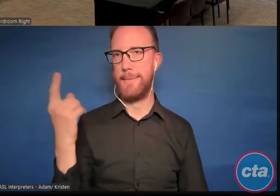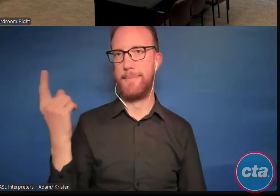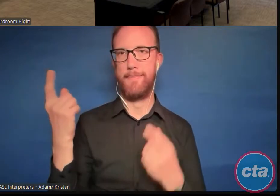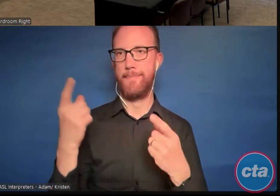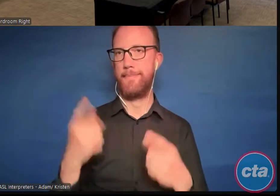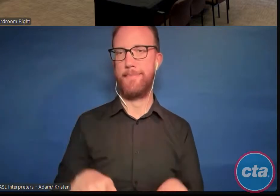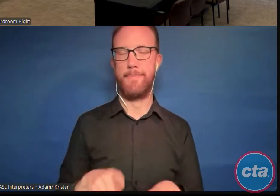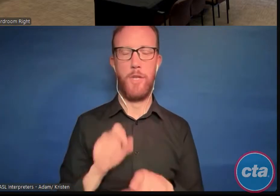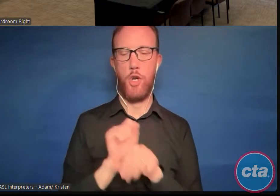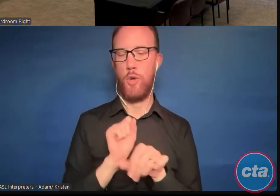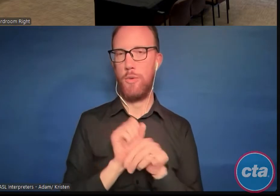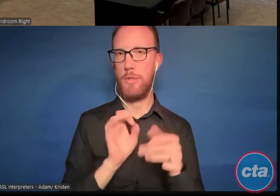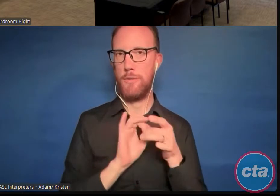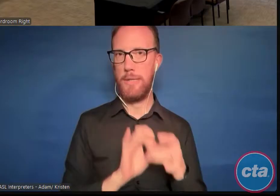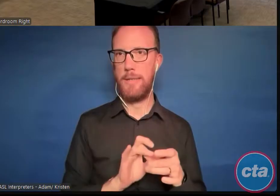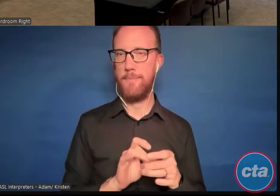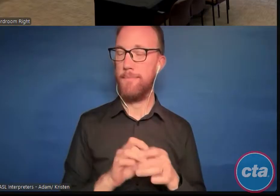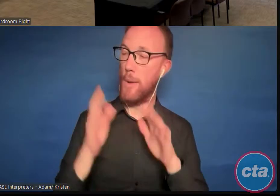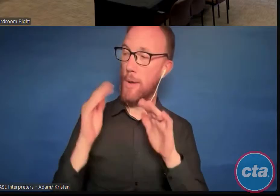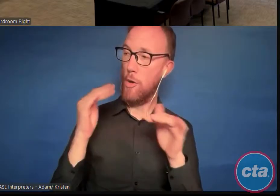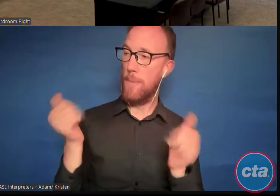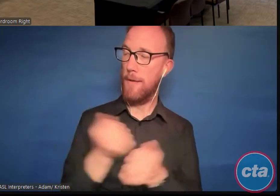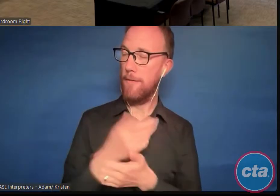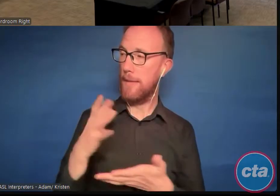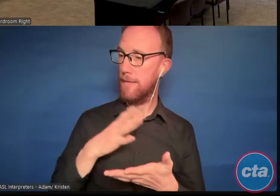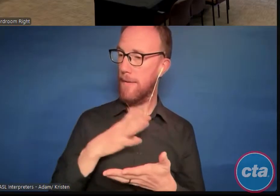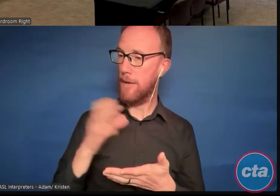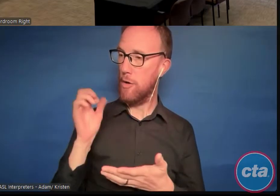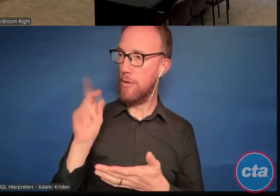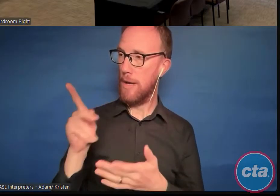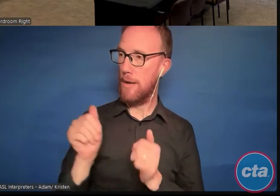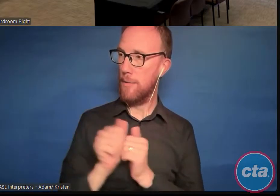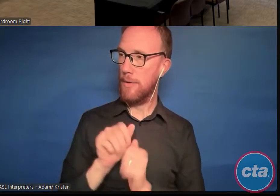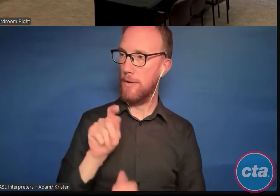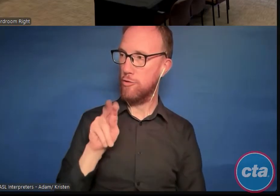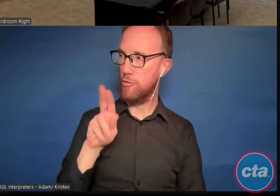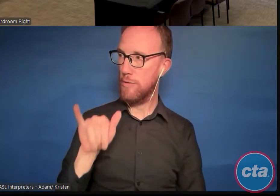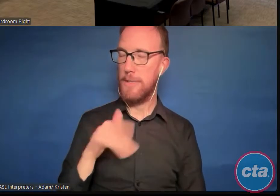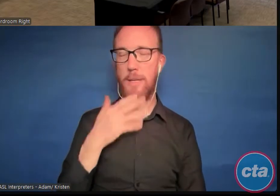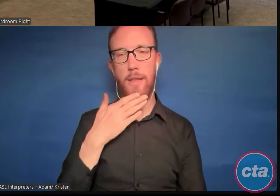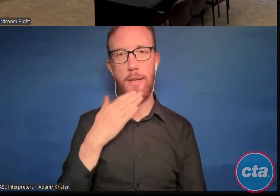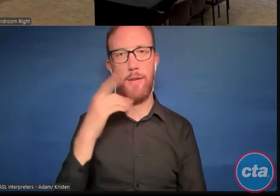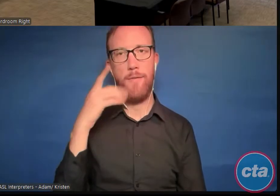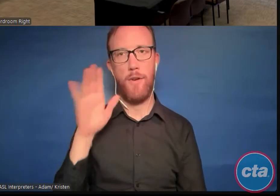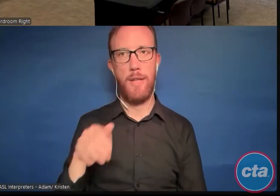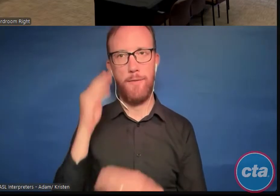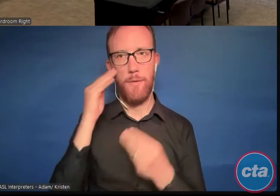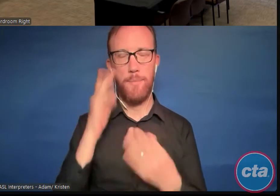work related. I hope everything is okay with Tracy. Thank you for that update.